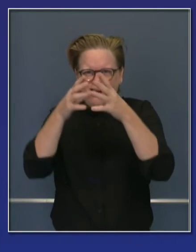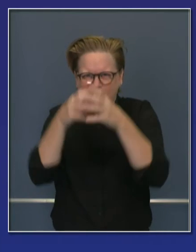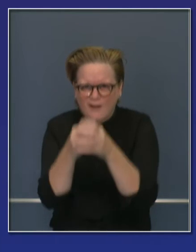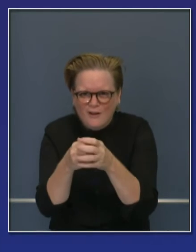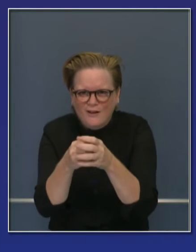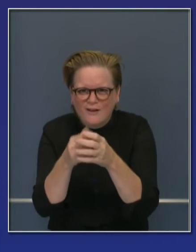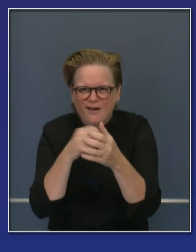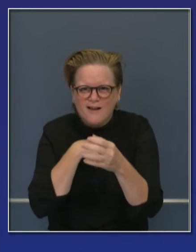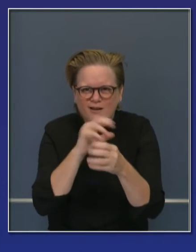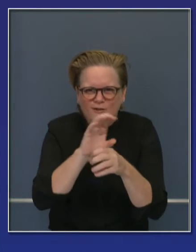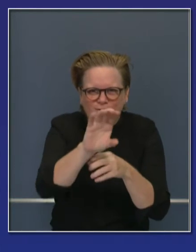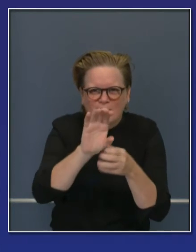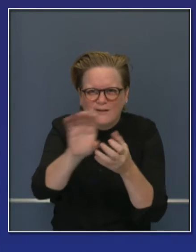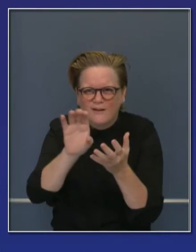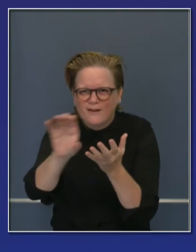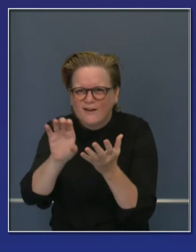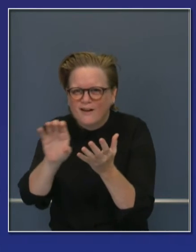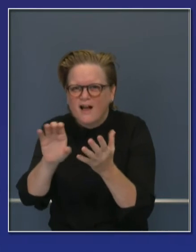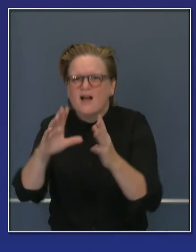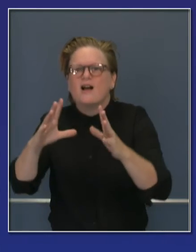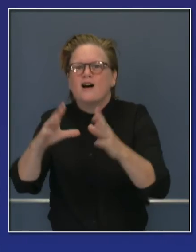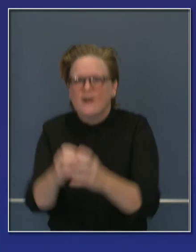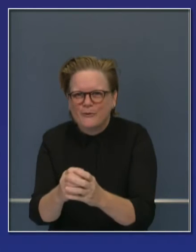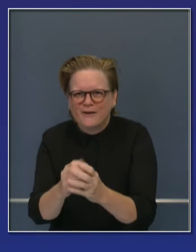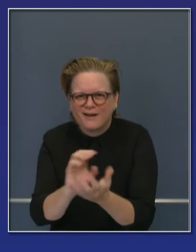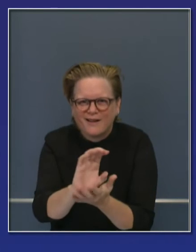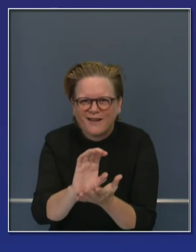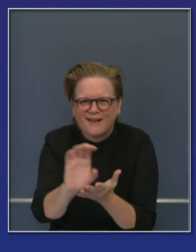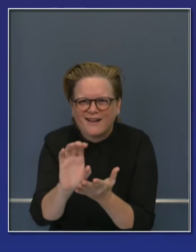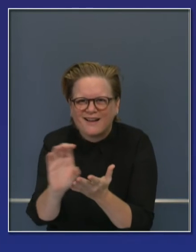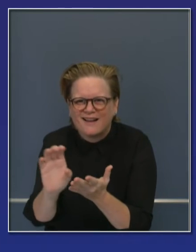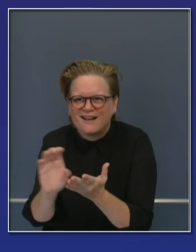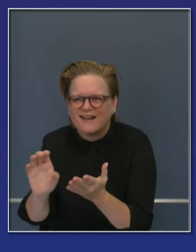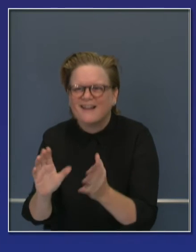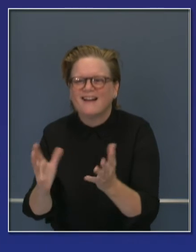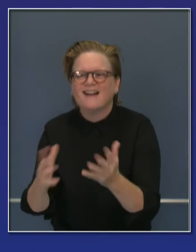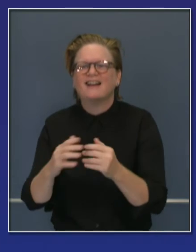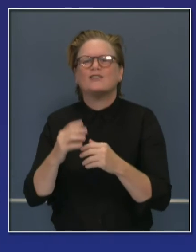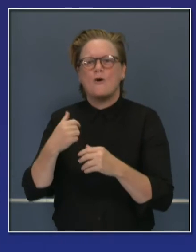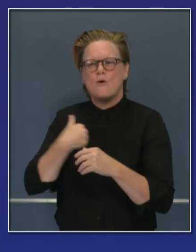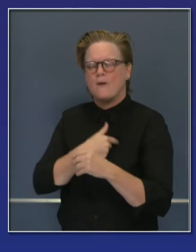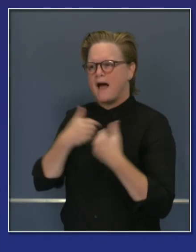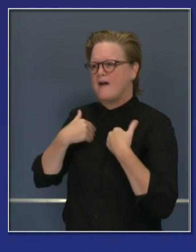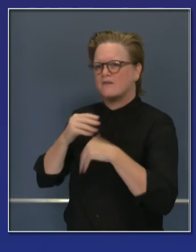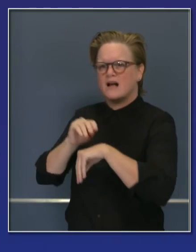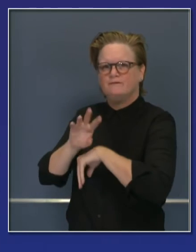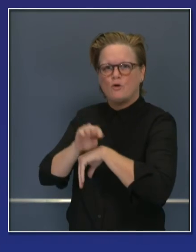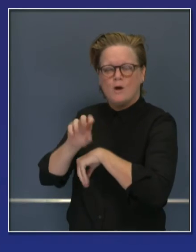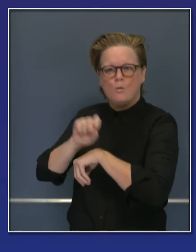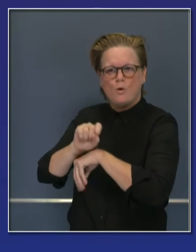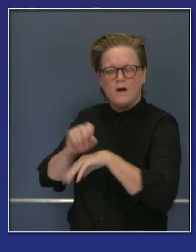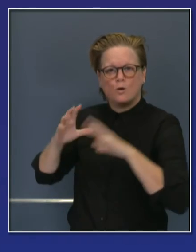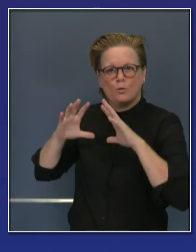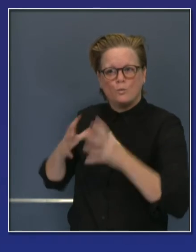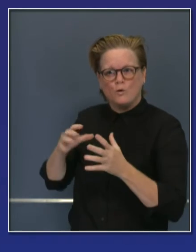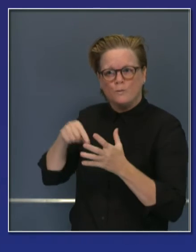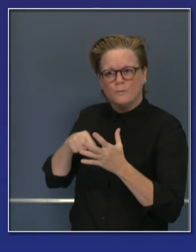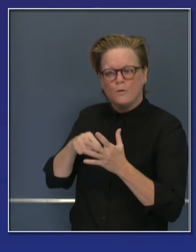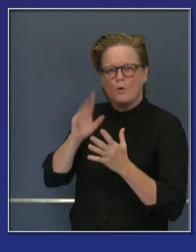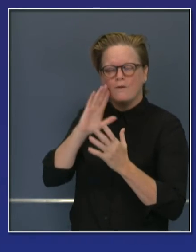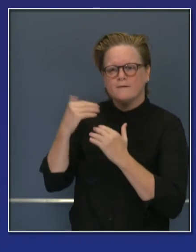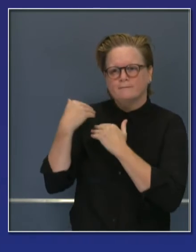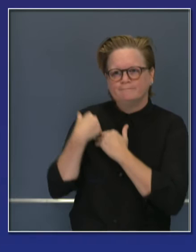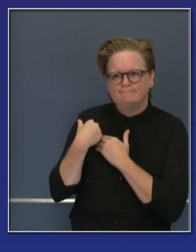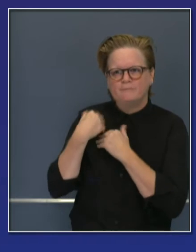group and making sure that we make that plan available to you, not just to me, but to all of us in this state.